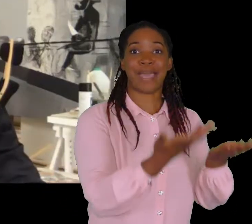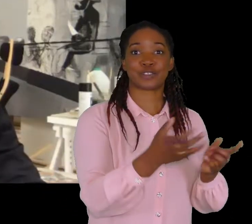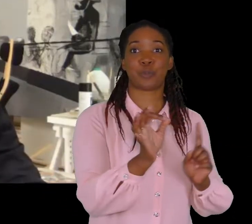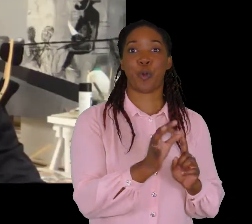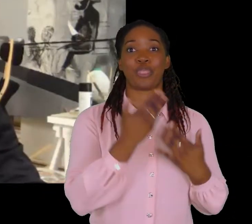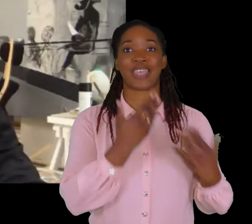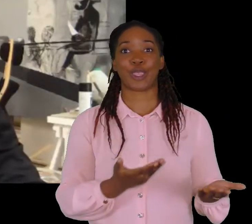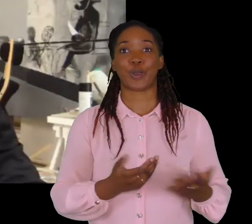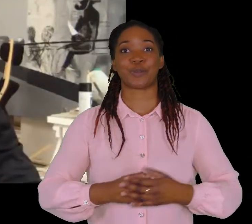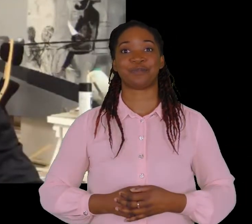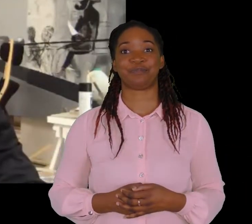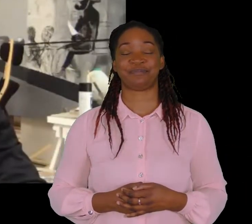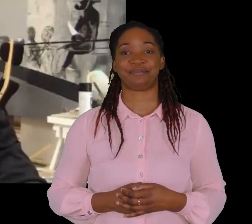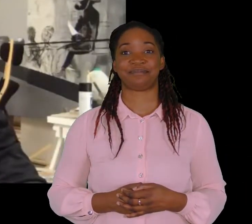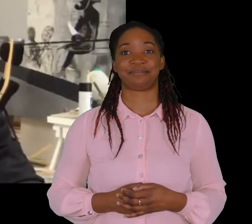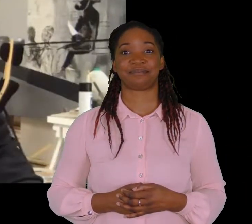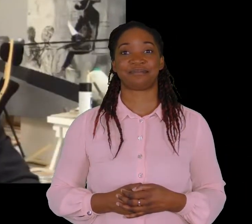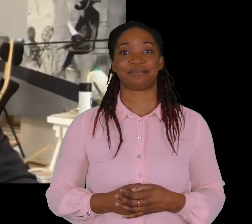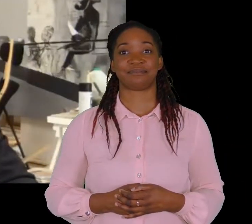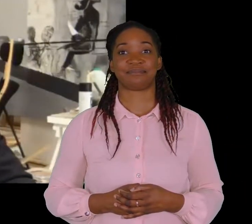back to Paul. Thank you.